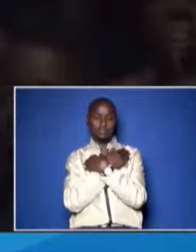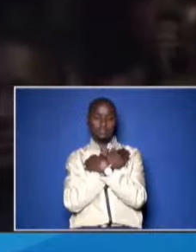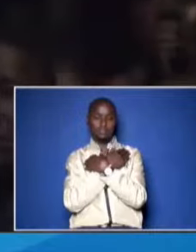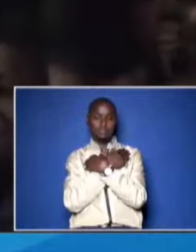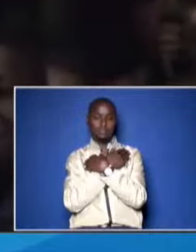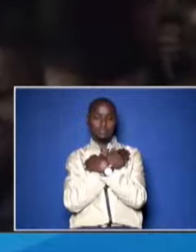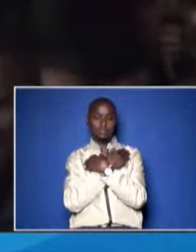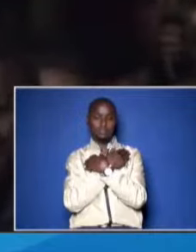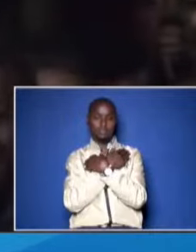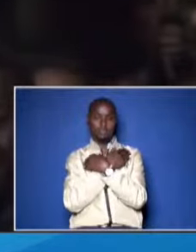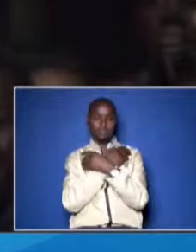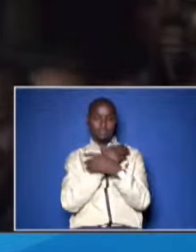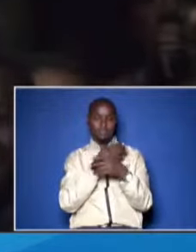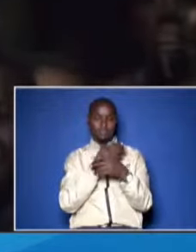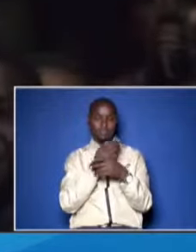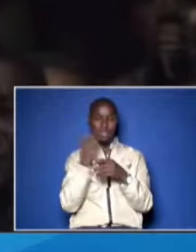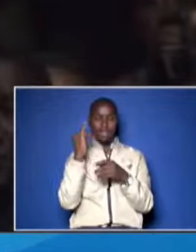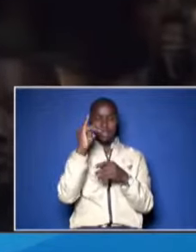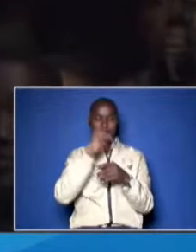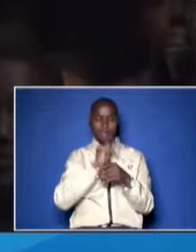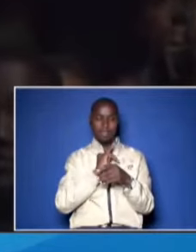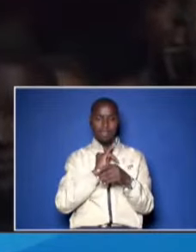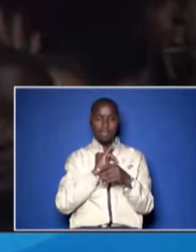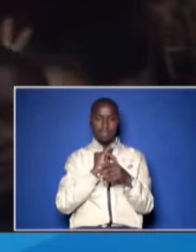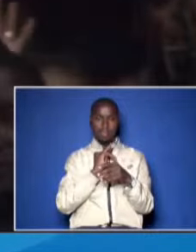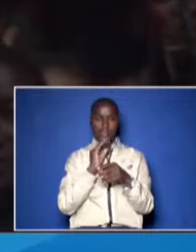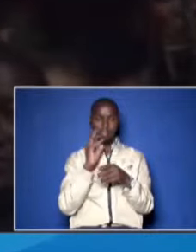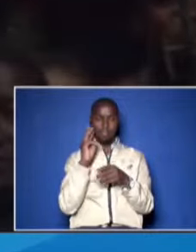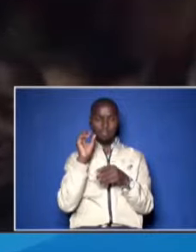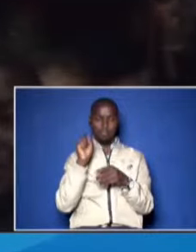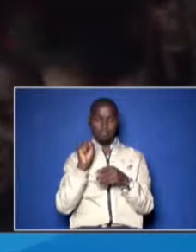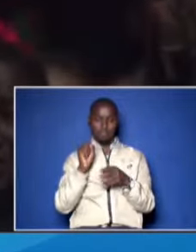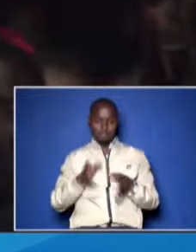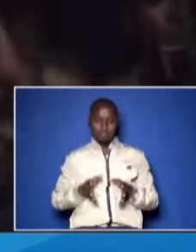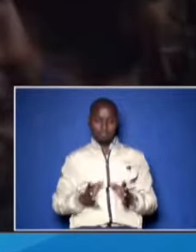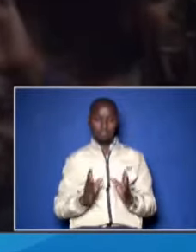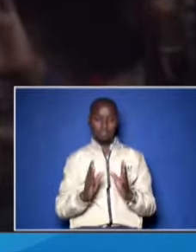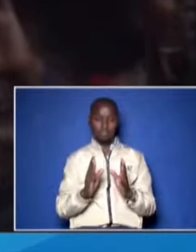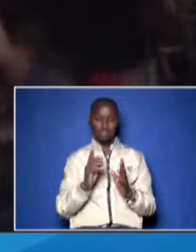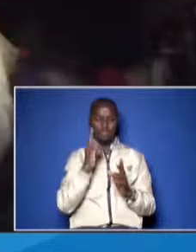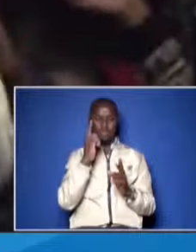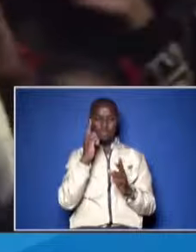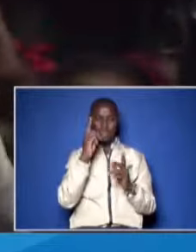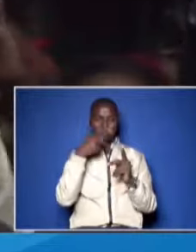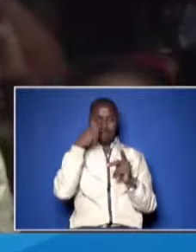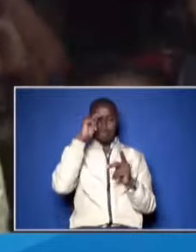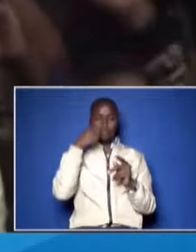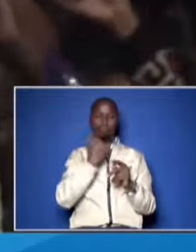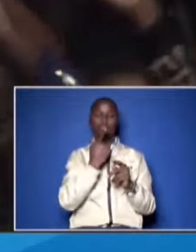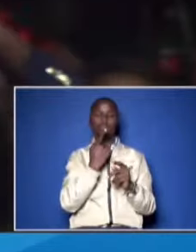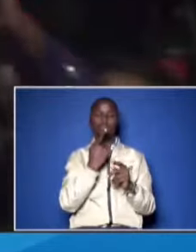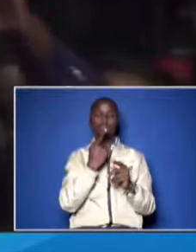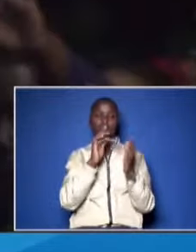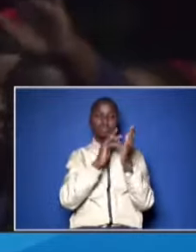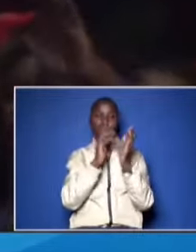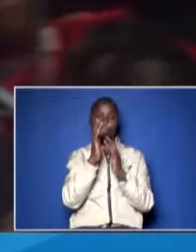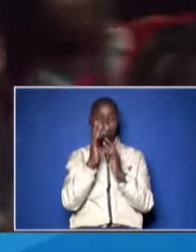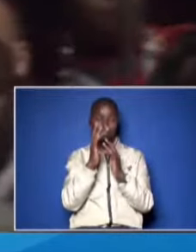born into this world to know one person and one person only his name is Jesus the son of